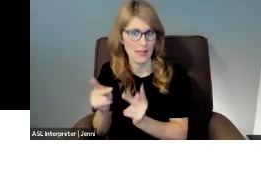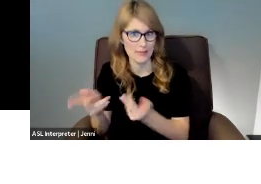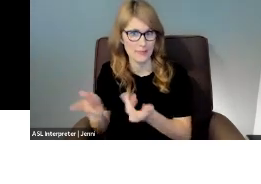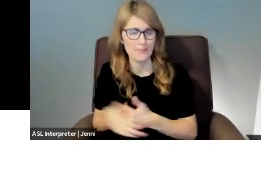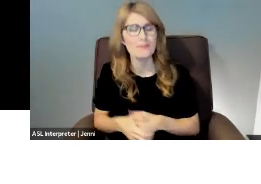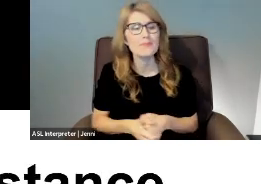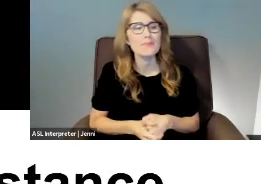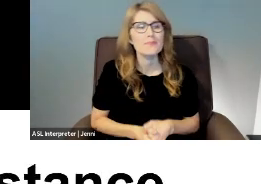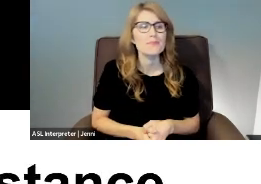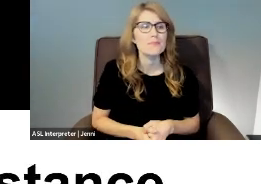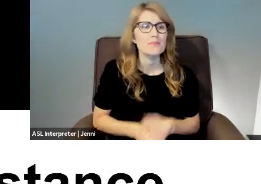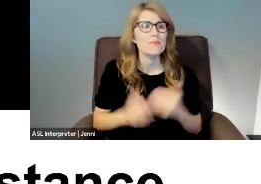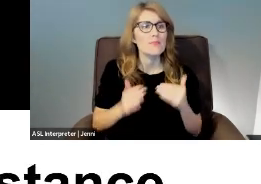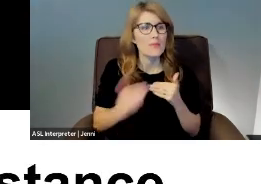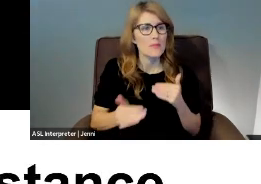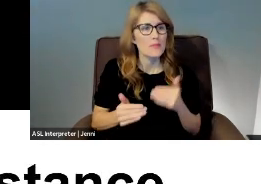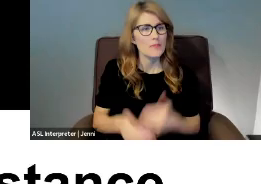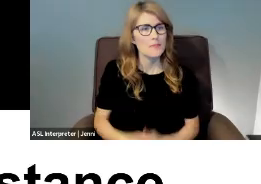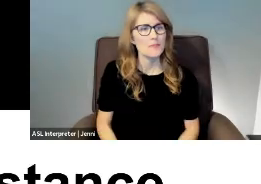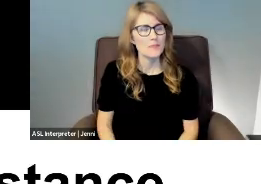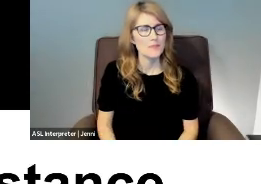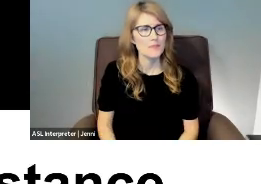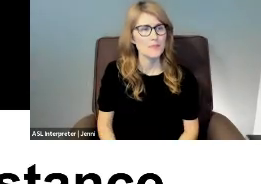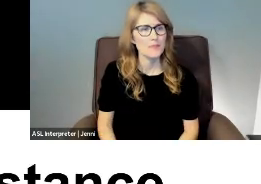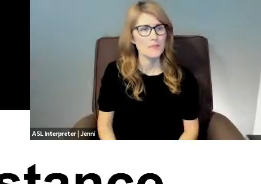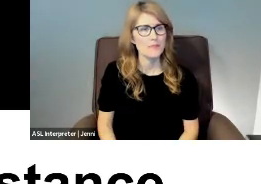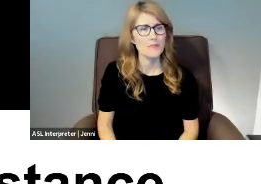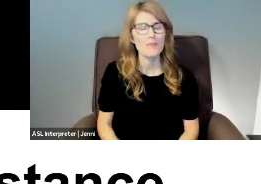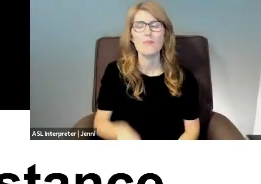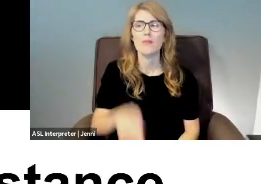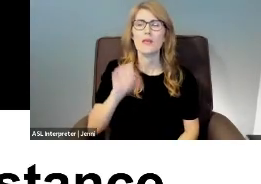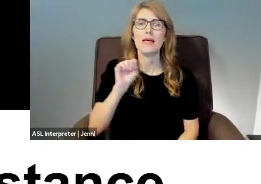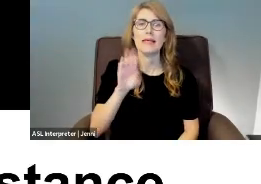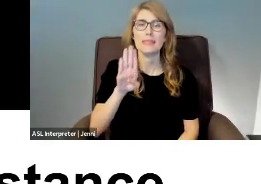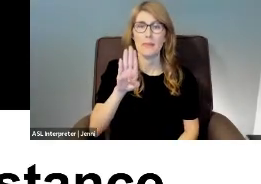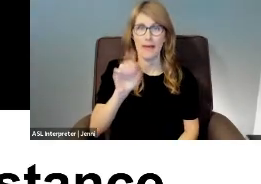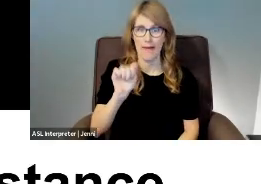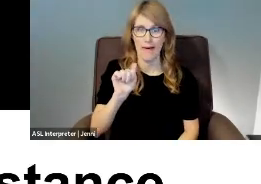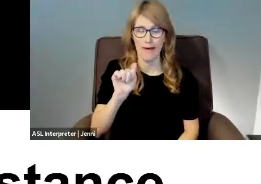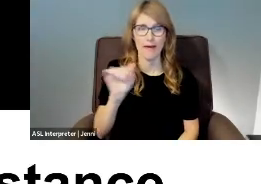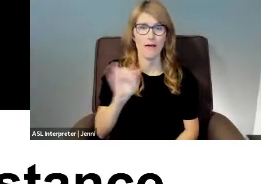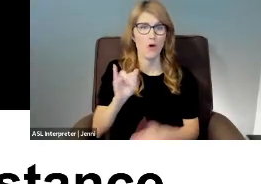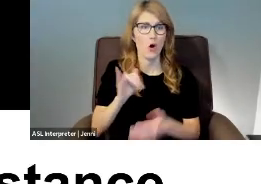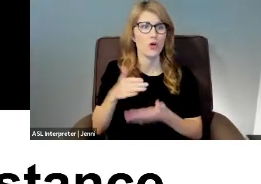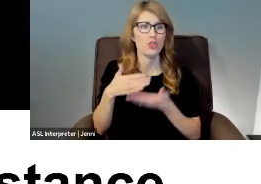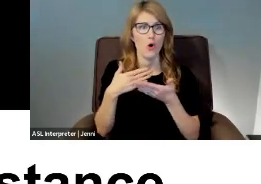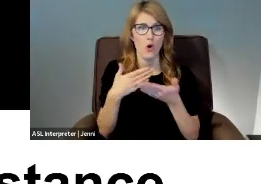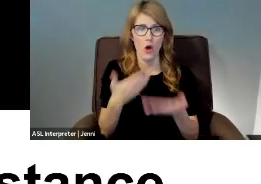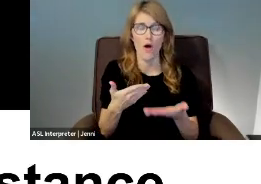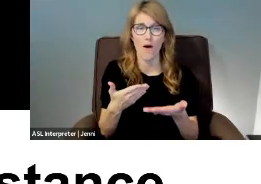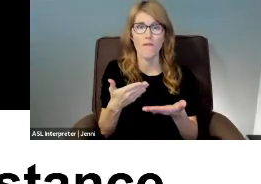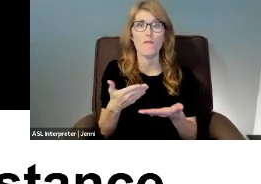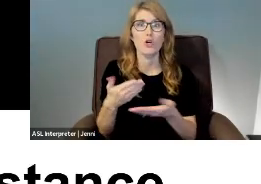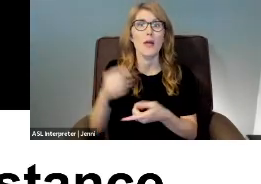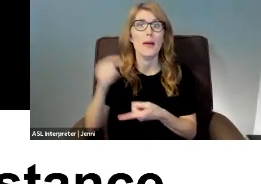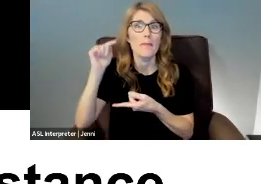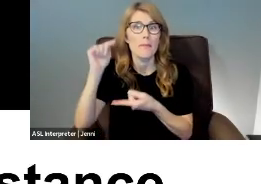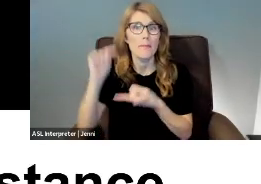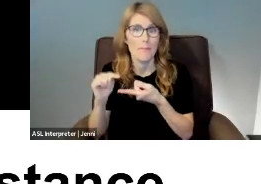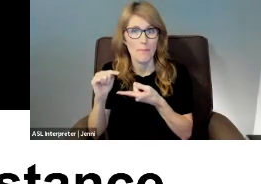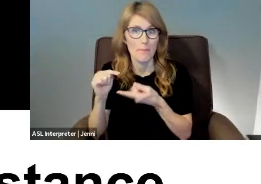Next slide, please. So SBA also offers mitigation assistance to